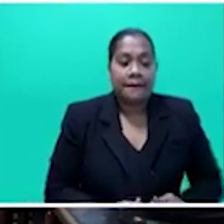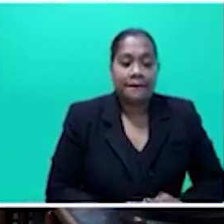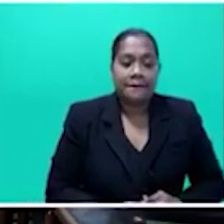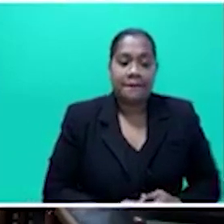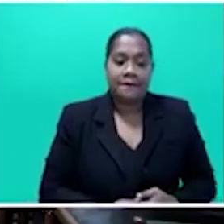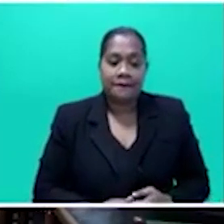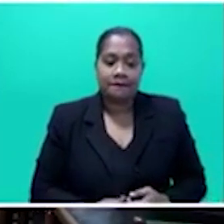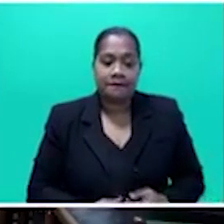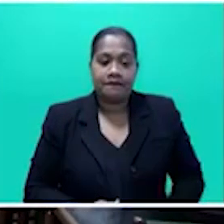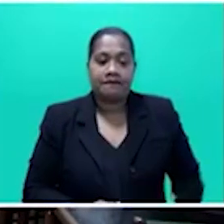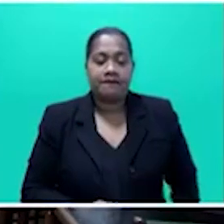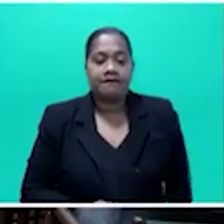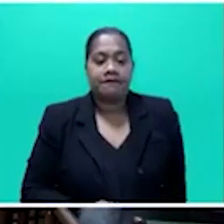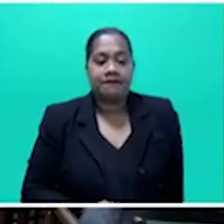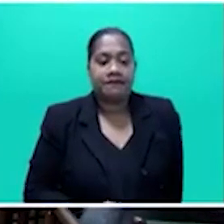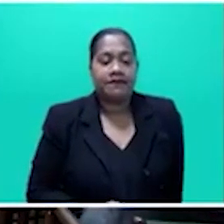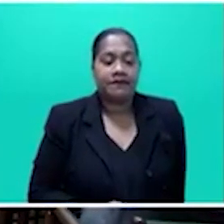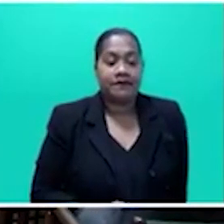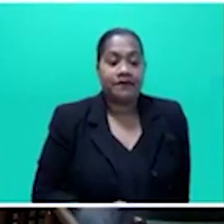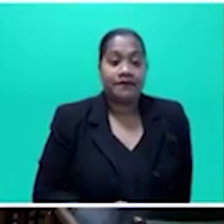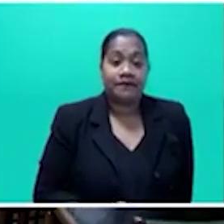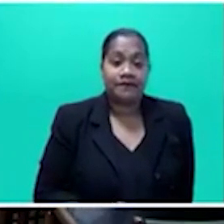Thank you, Honourable Speaker.